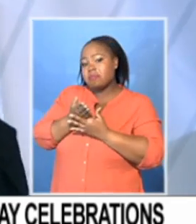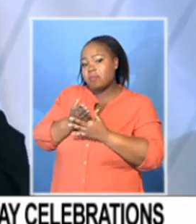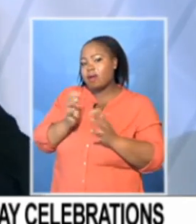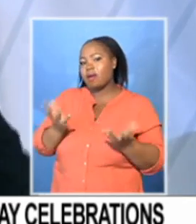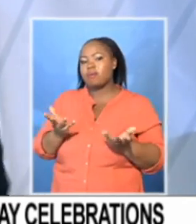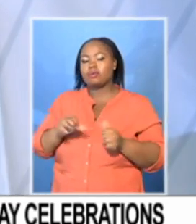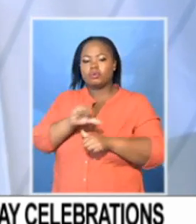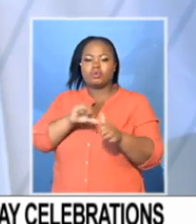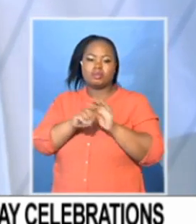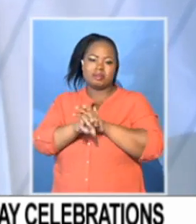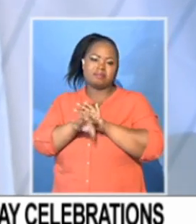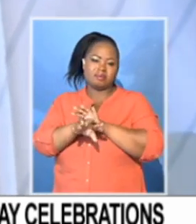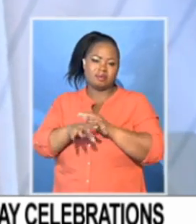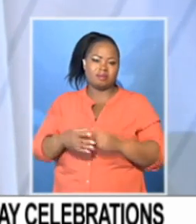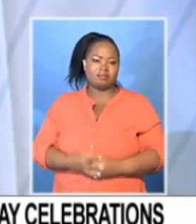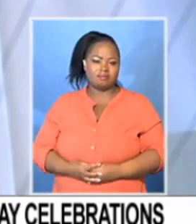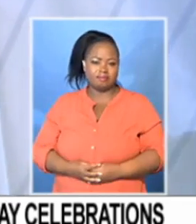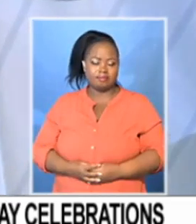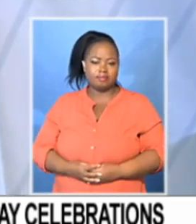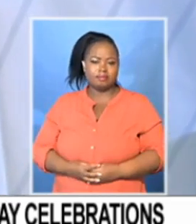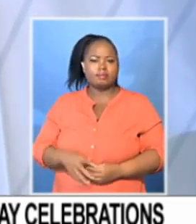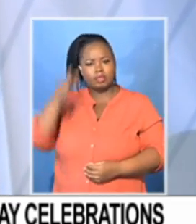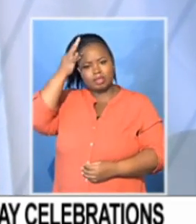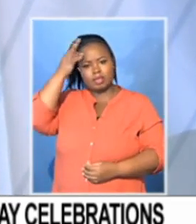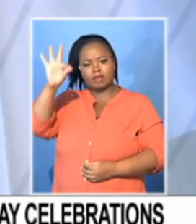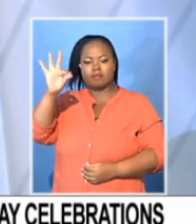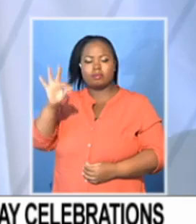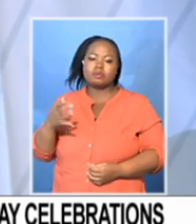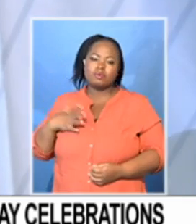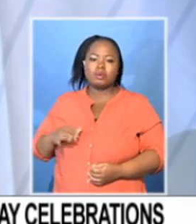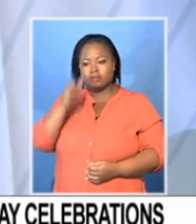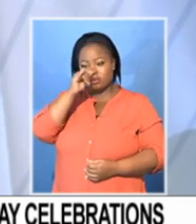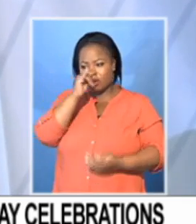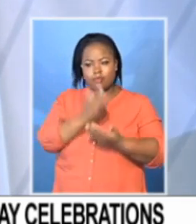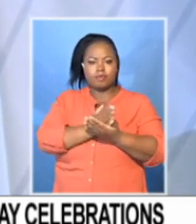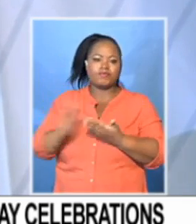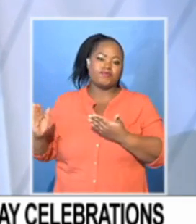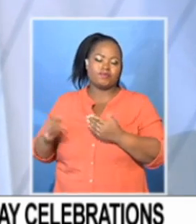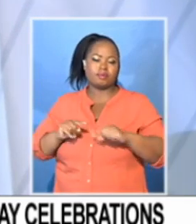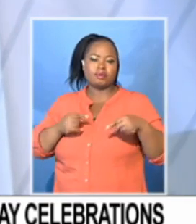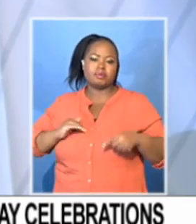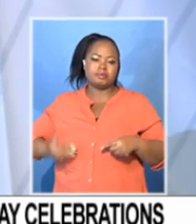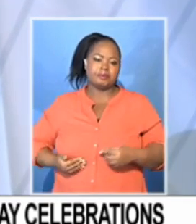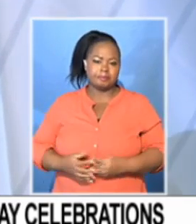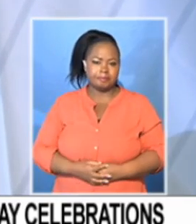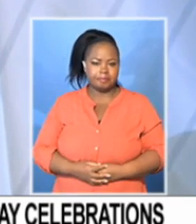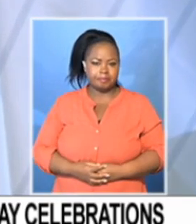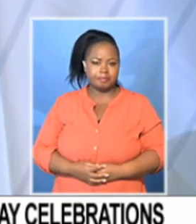Government is playing its part in fighting these crimes against women.